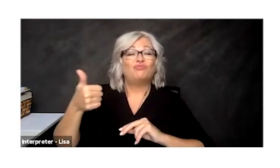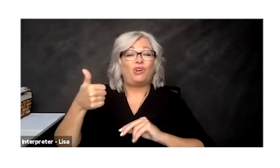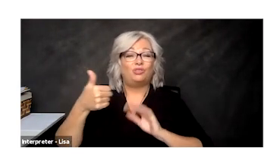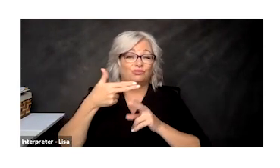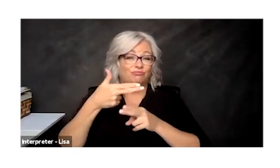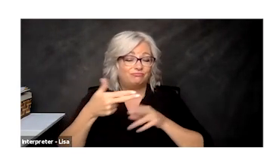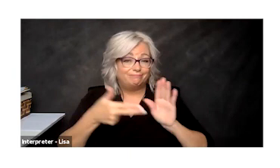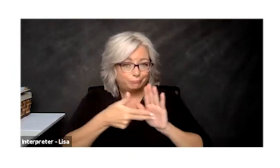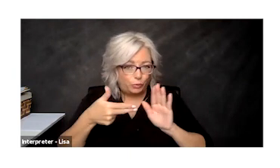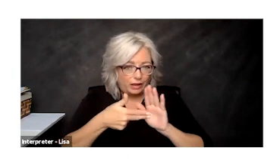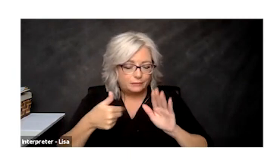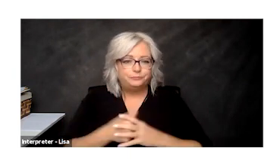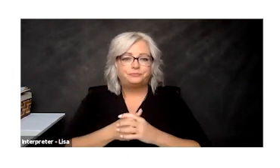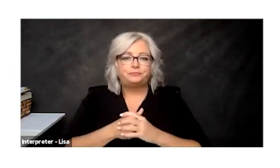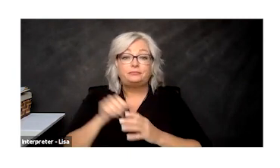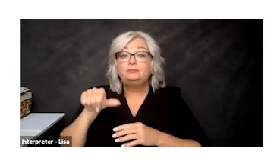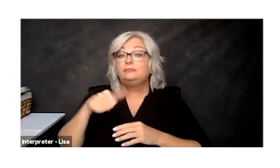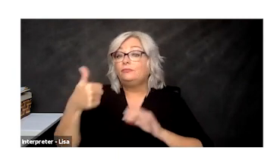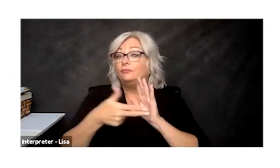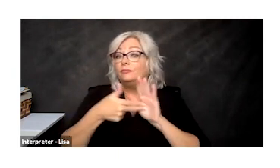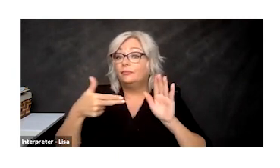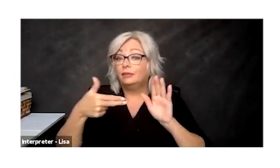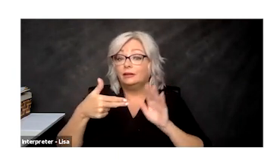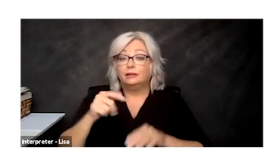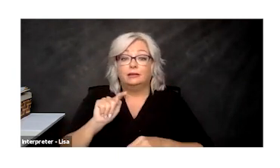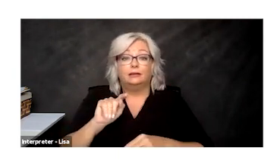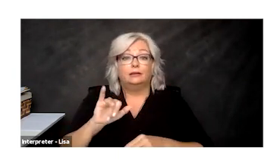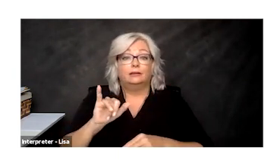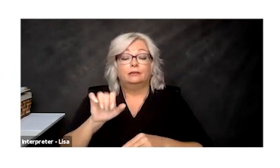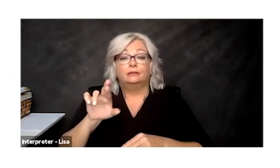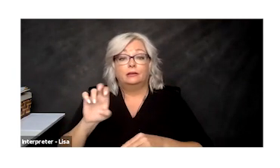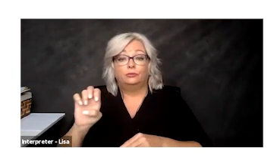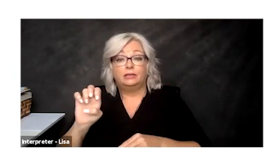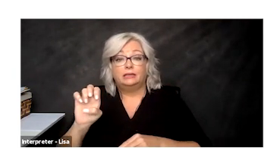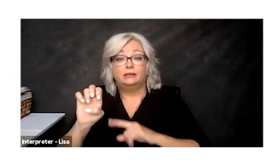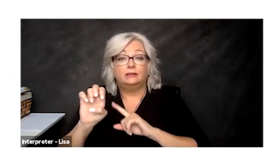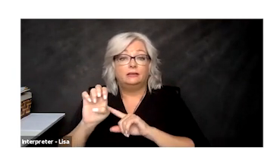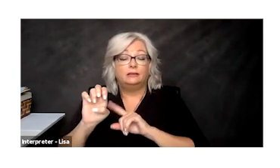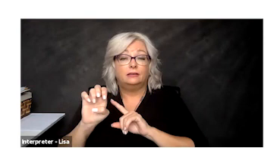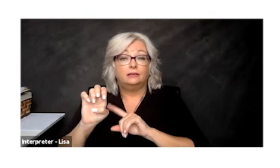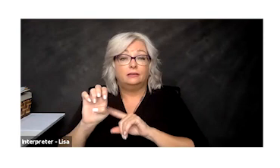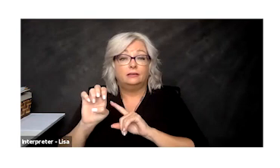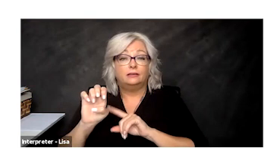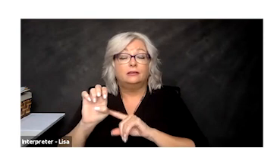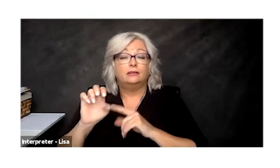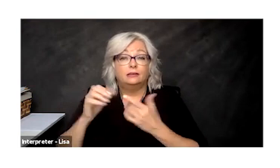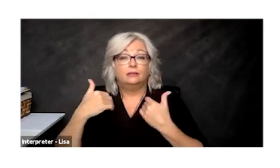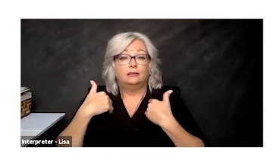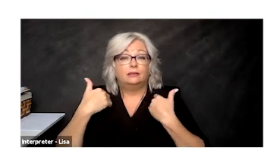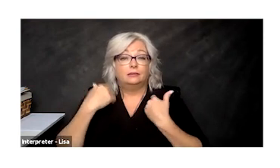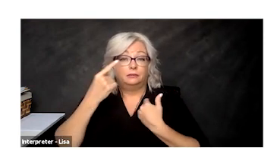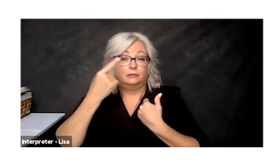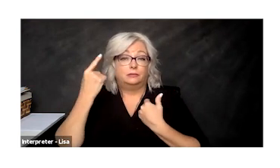brand that's been getting a lot of attention as of late is Kyrie. Again, young Black jewelry